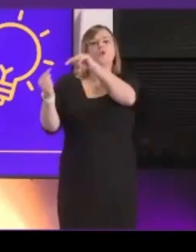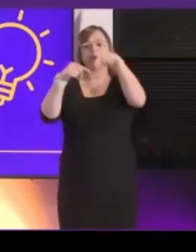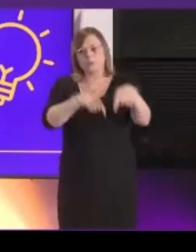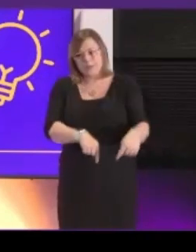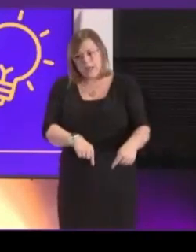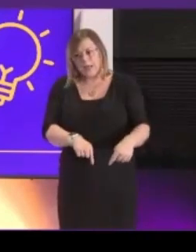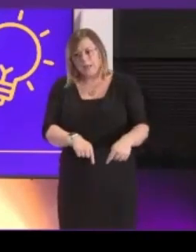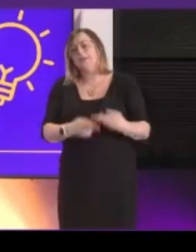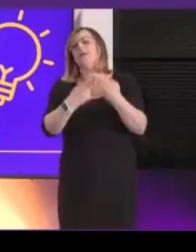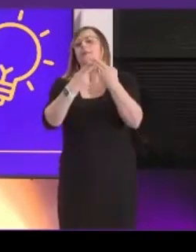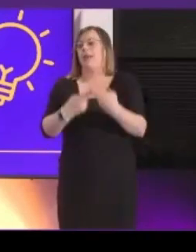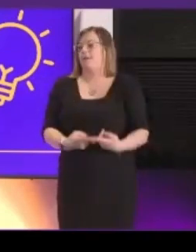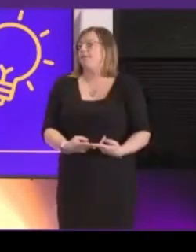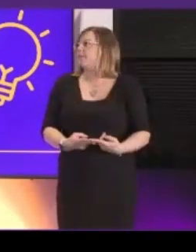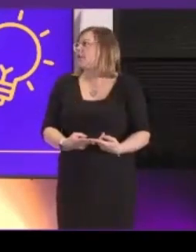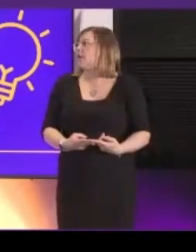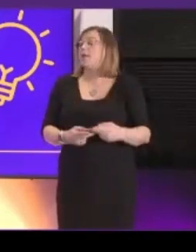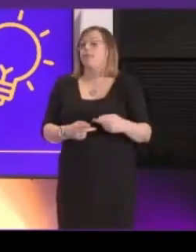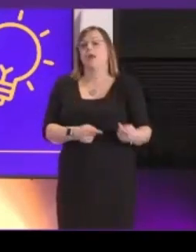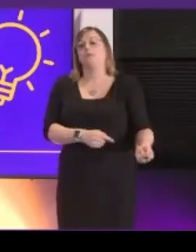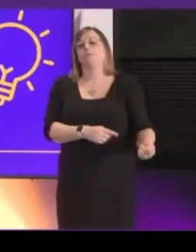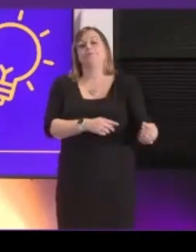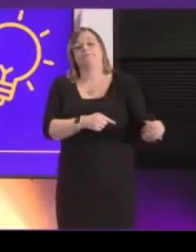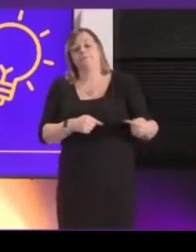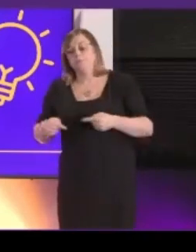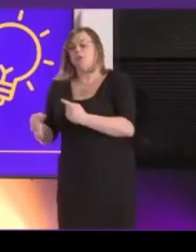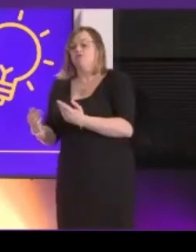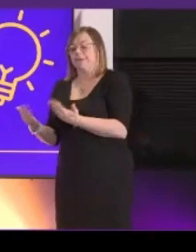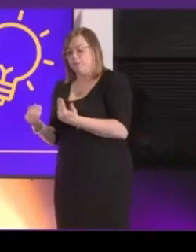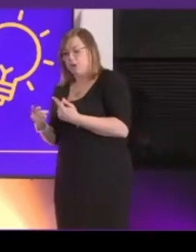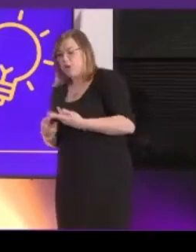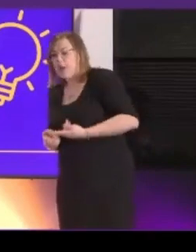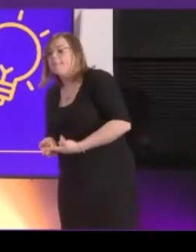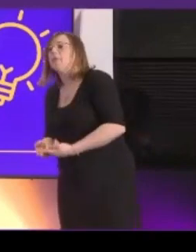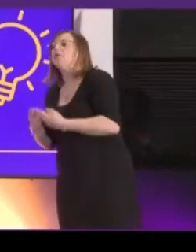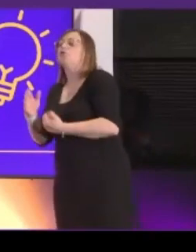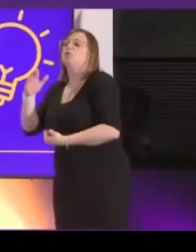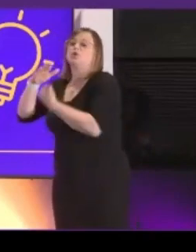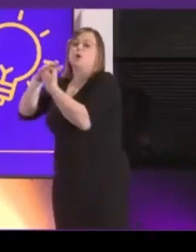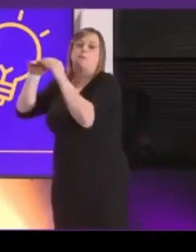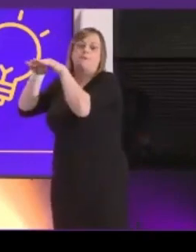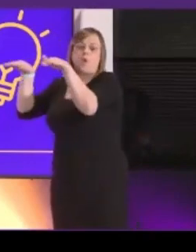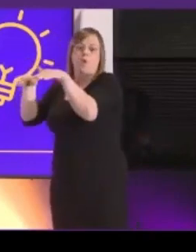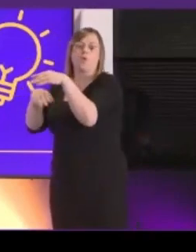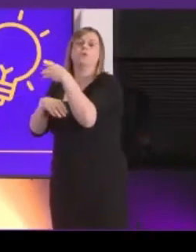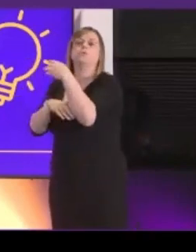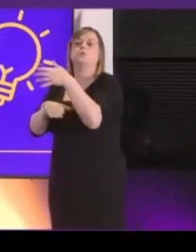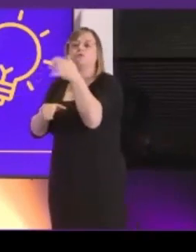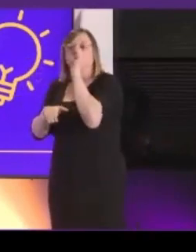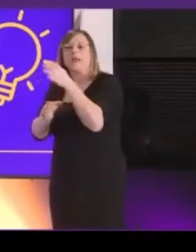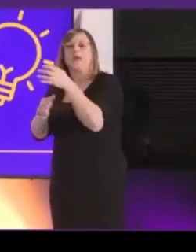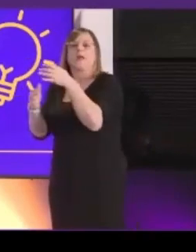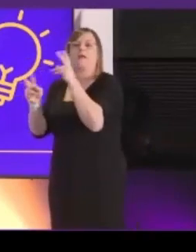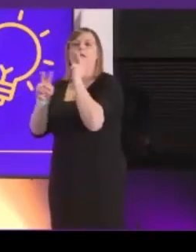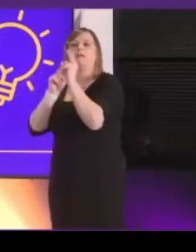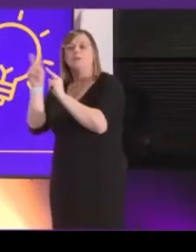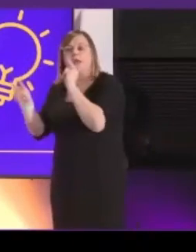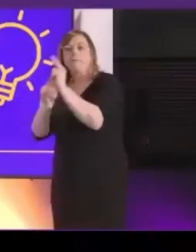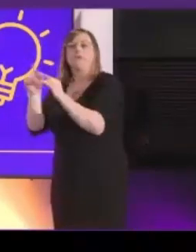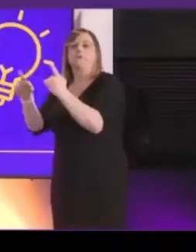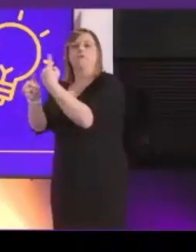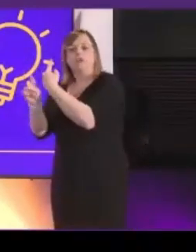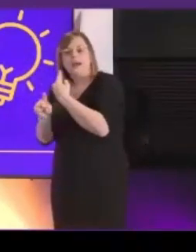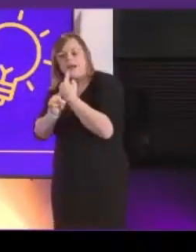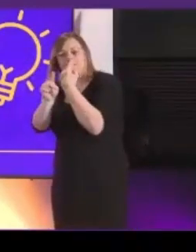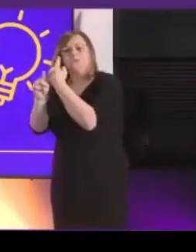in the lift here, and then you're going to go over to the reception. We're going to go up to the top floor. We're going to have some drink and some entertainment and some chat